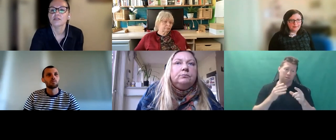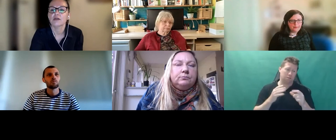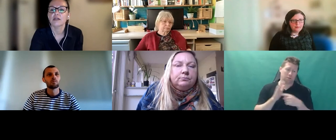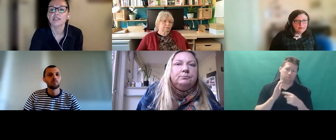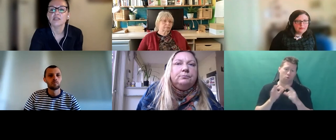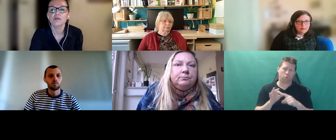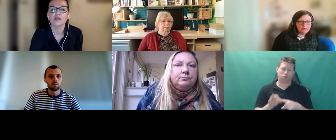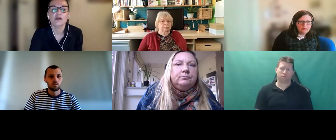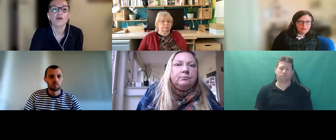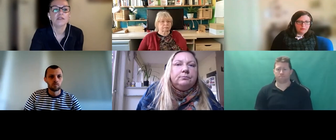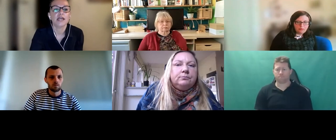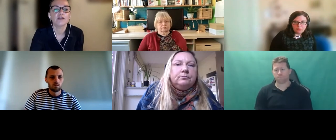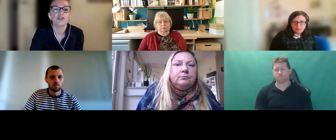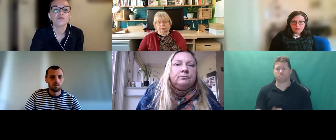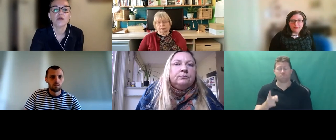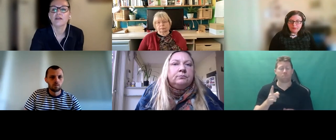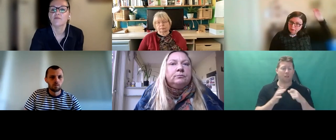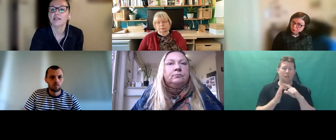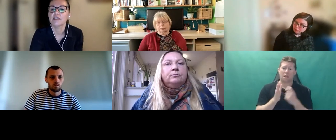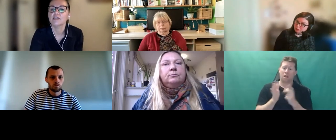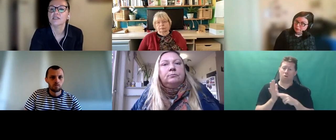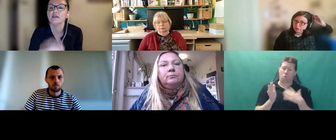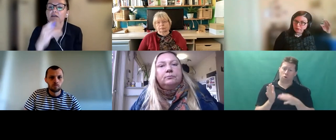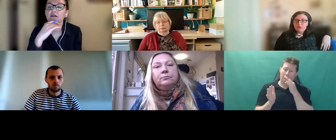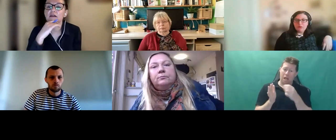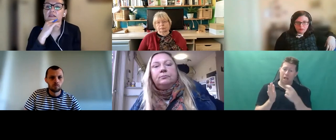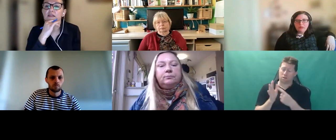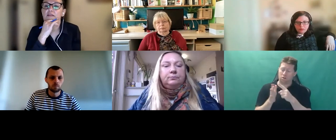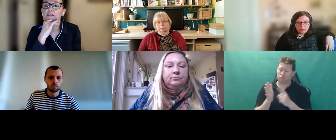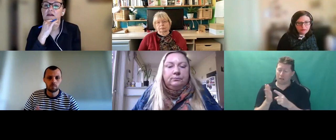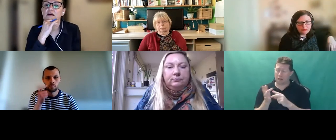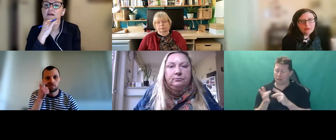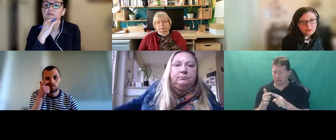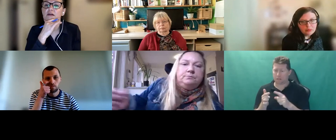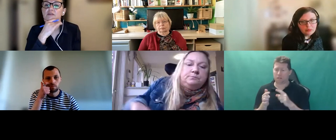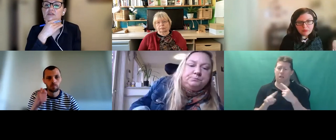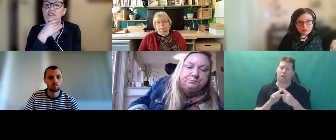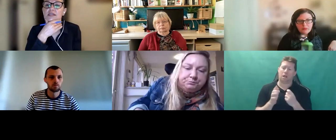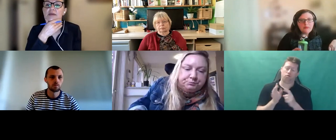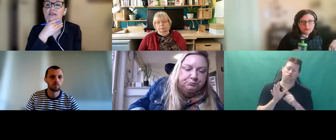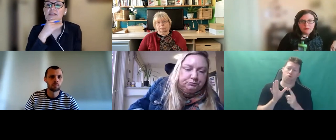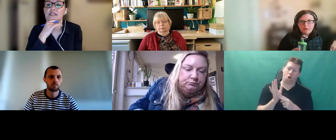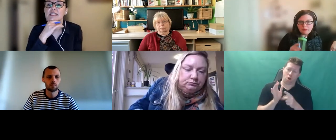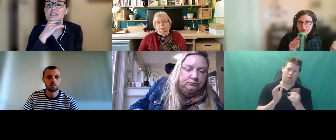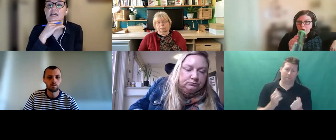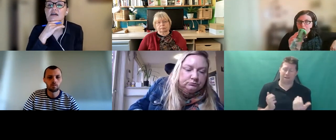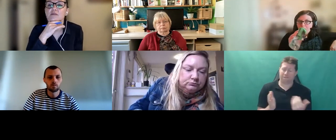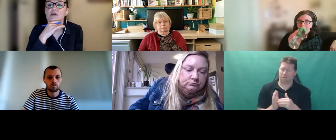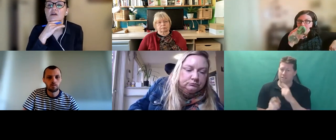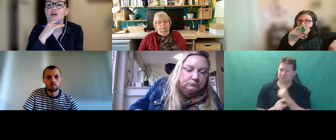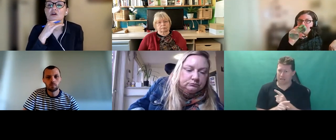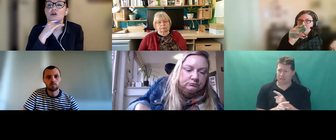That's great. I actually want to open now to Ryan and Raylene, because I think, I think, um, they'll have a lot to say about this and that is,